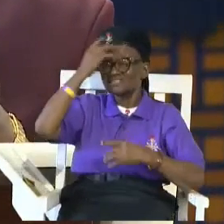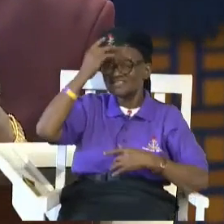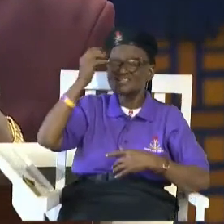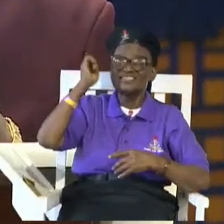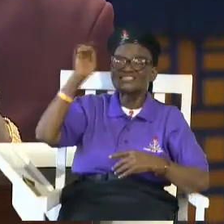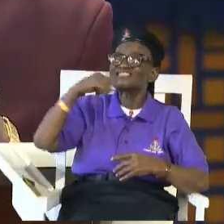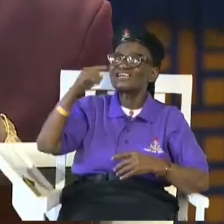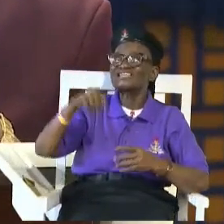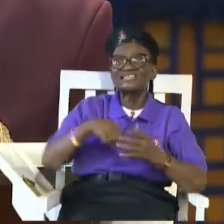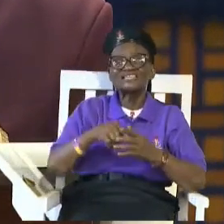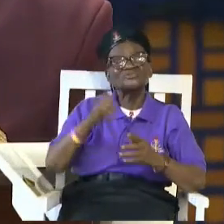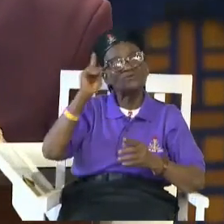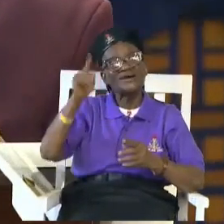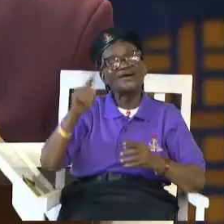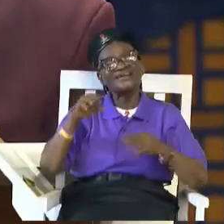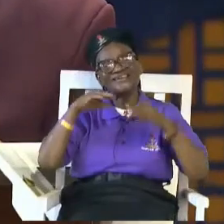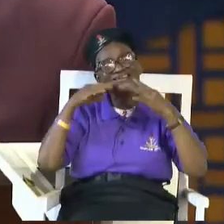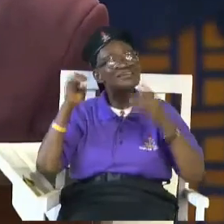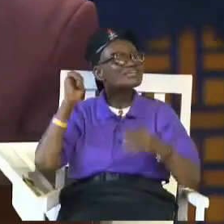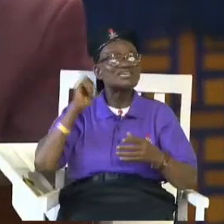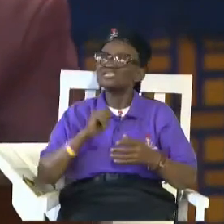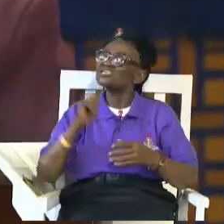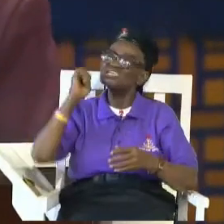it won't be somebody who fainted.